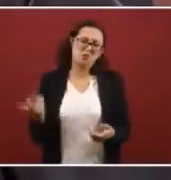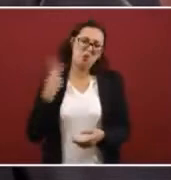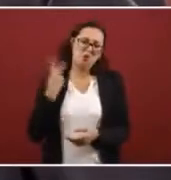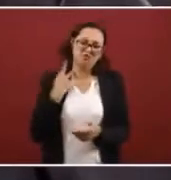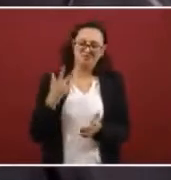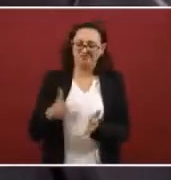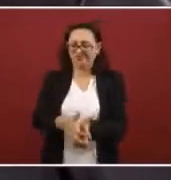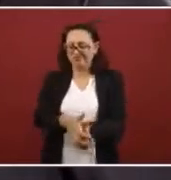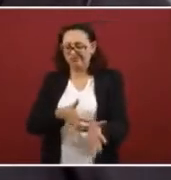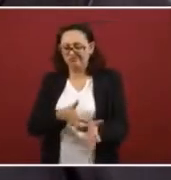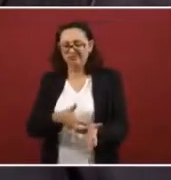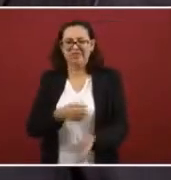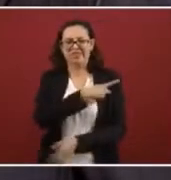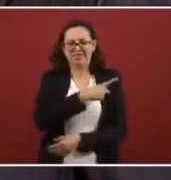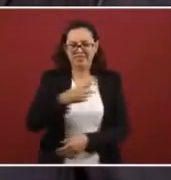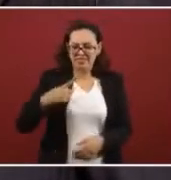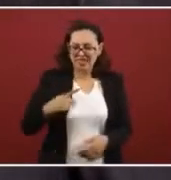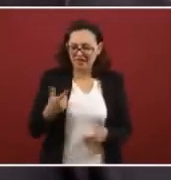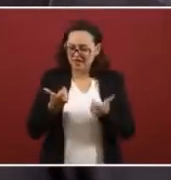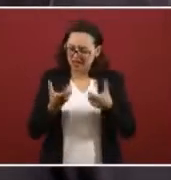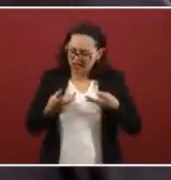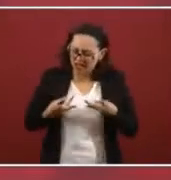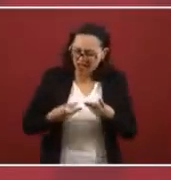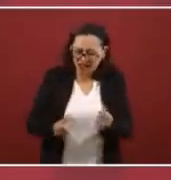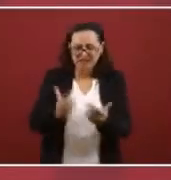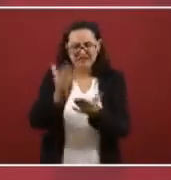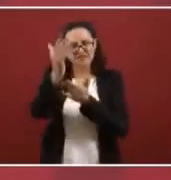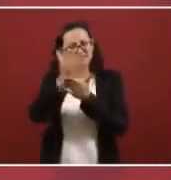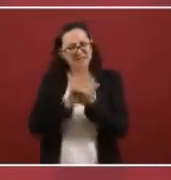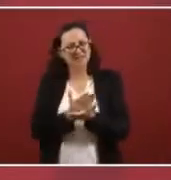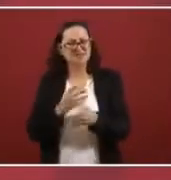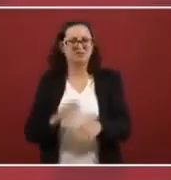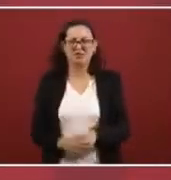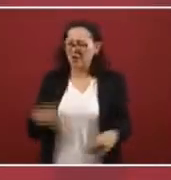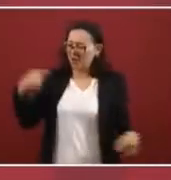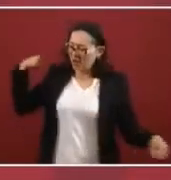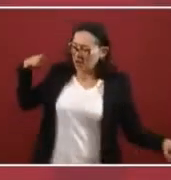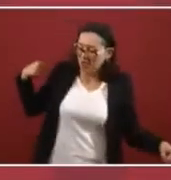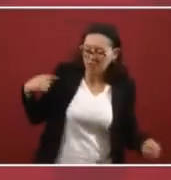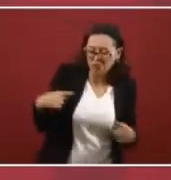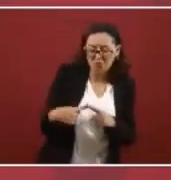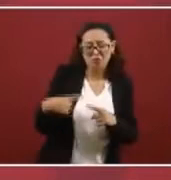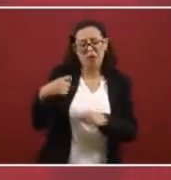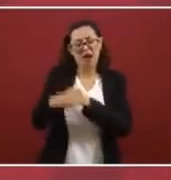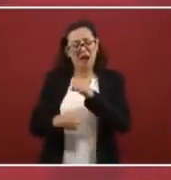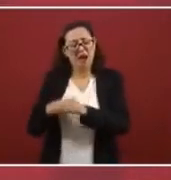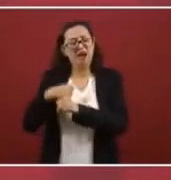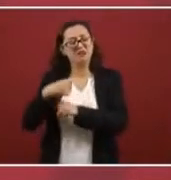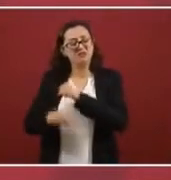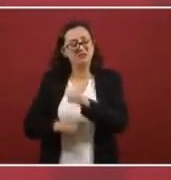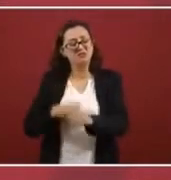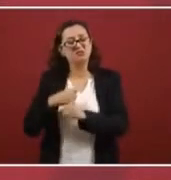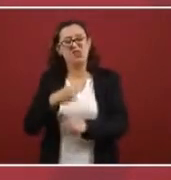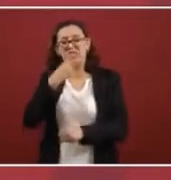that we needed to have a Republican austerity? Did I not say for years